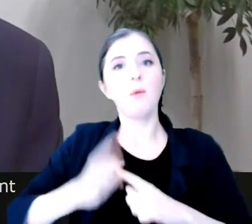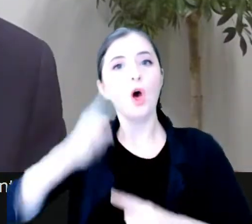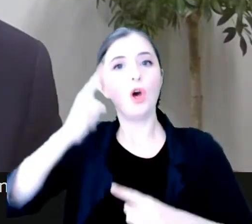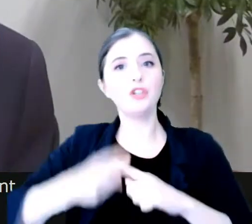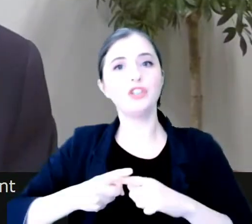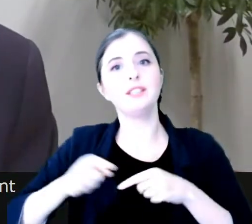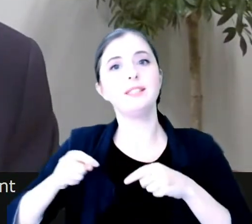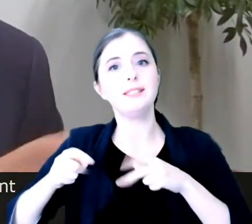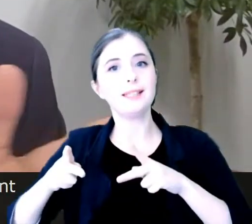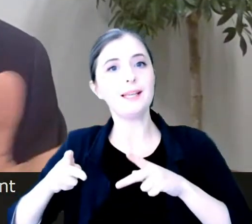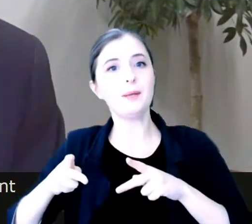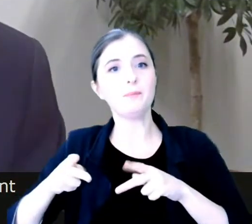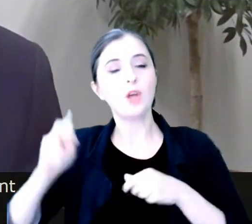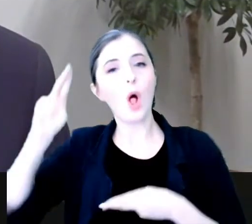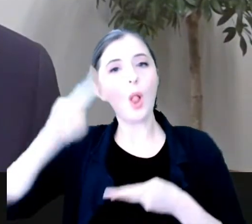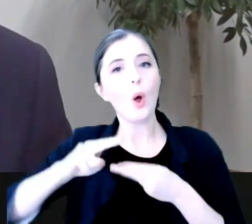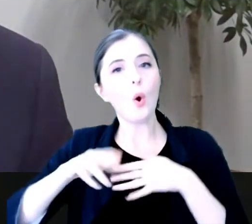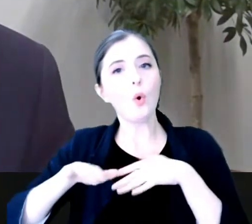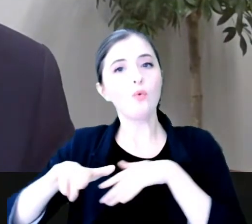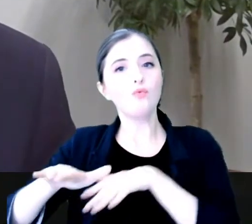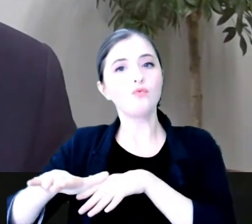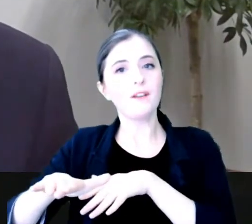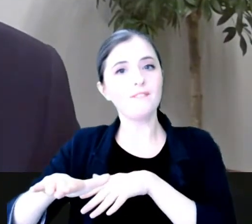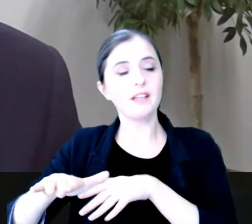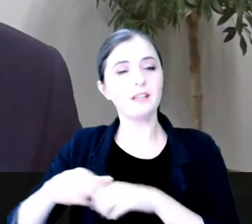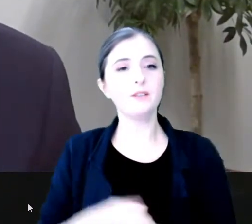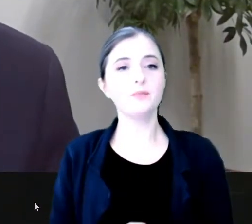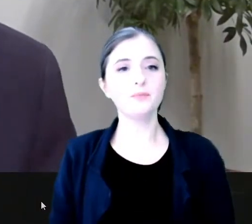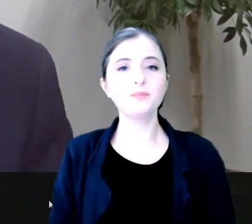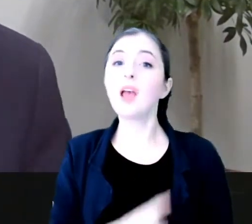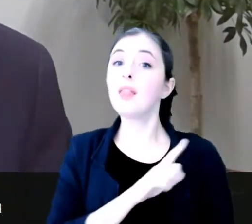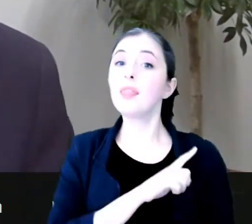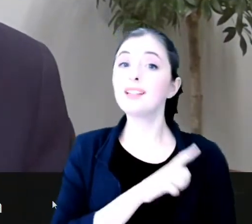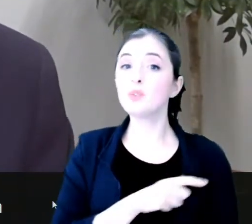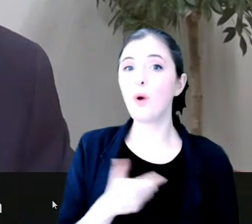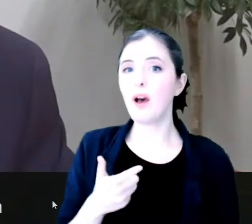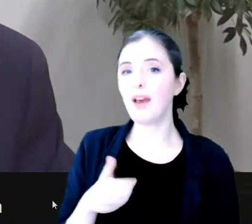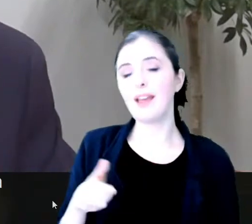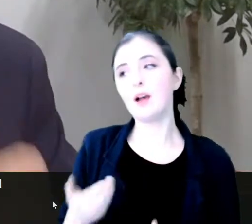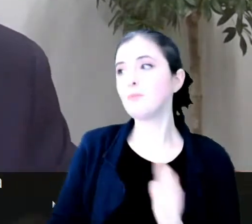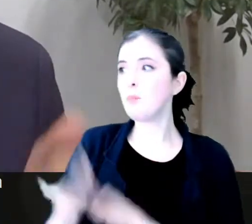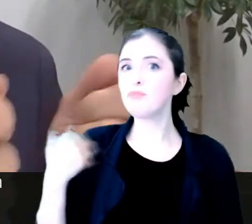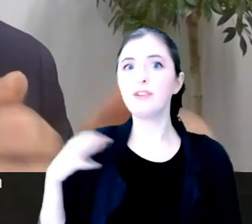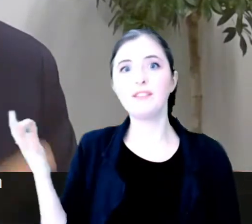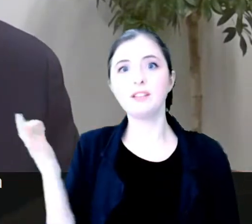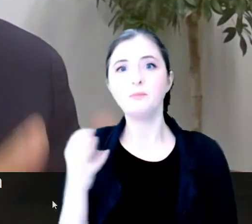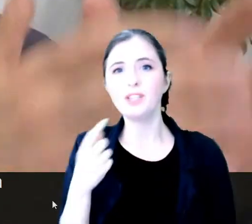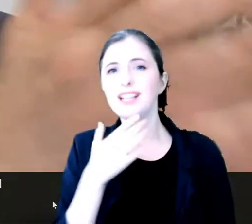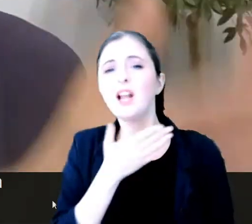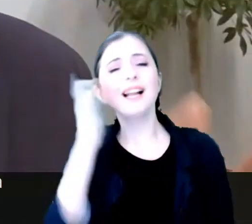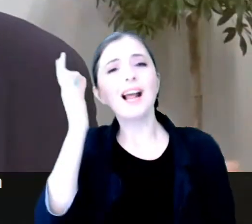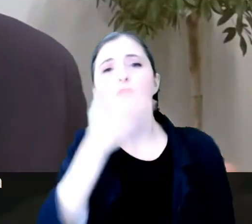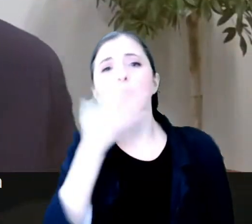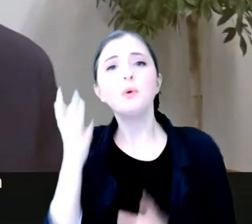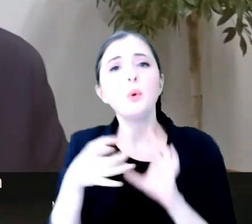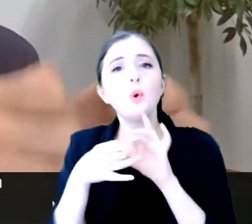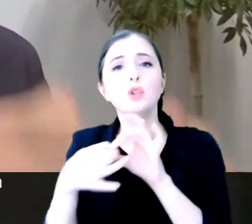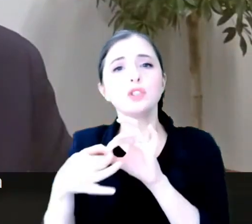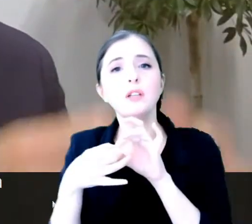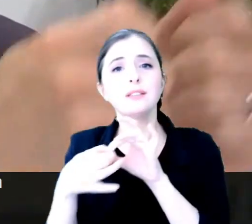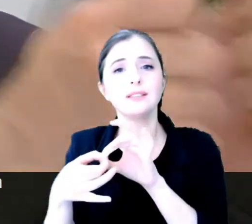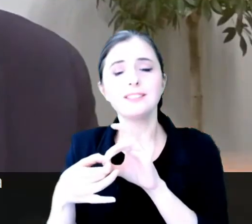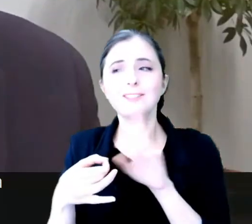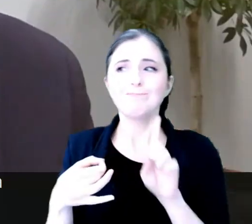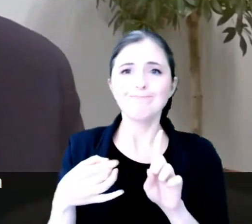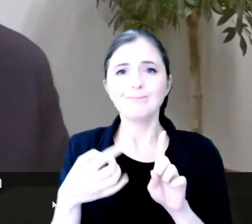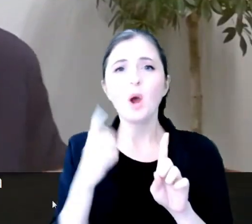in a previous question complains about a council not consulting, he can't have it both ways. The only way the councils would get the money is if they got the